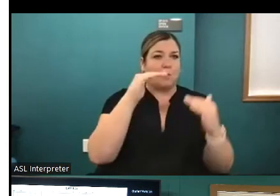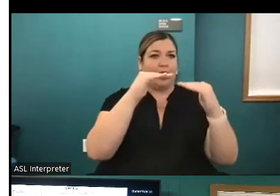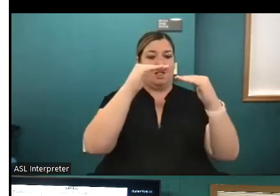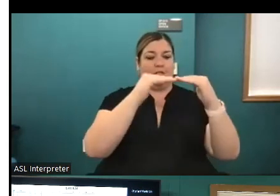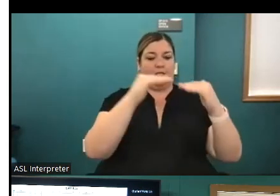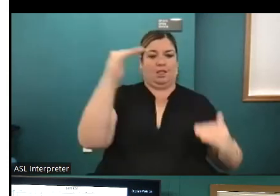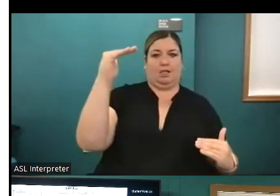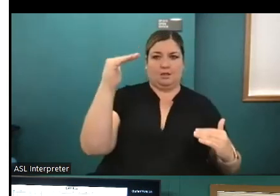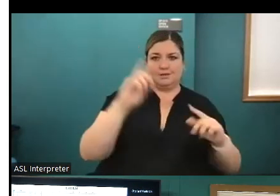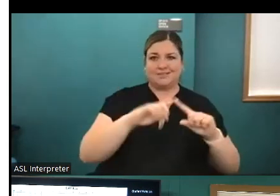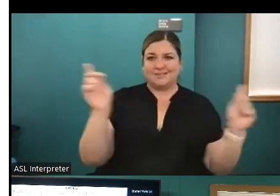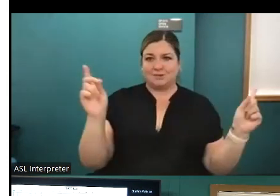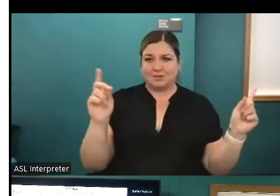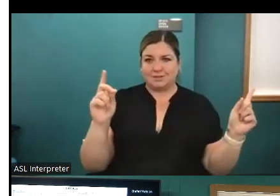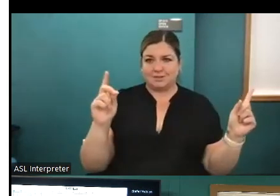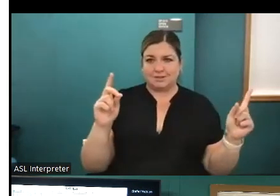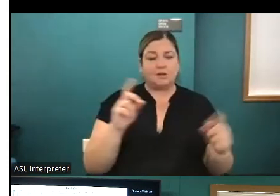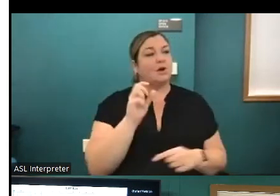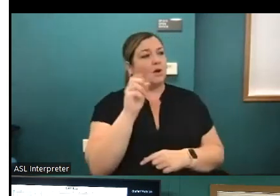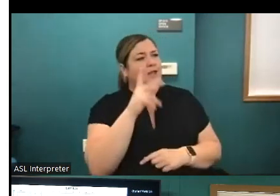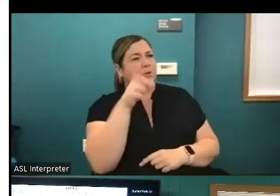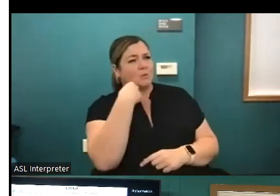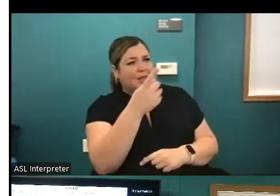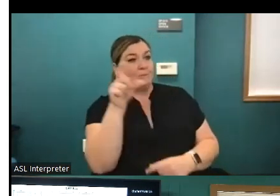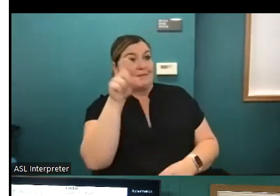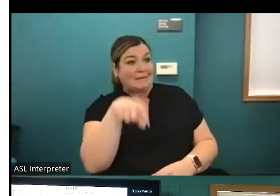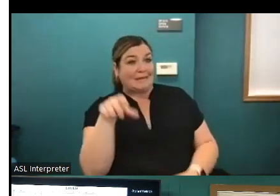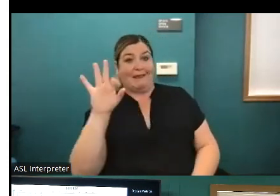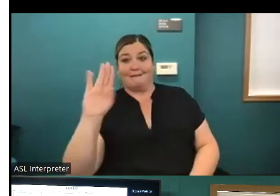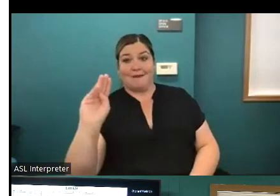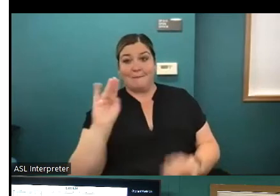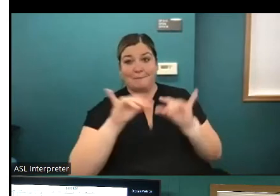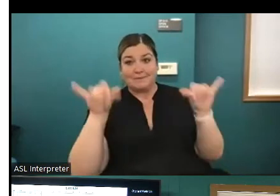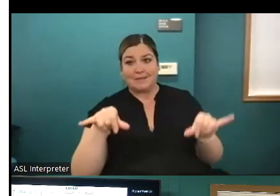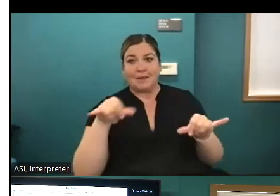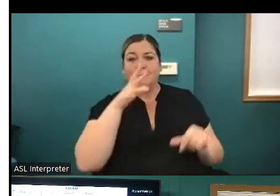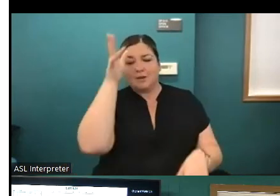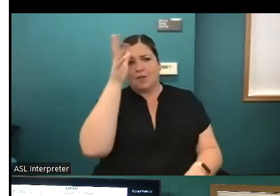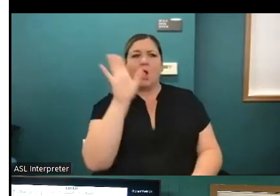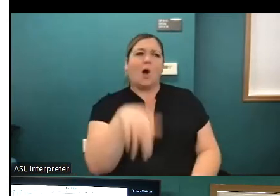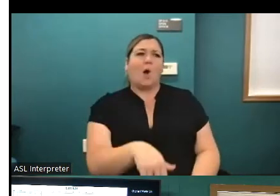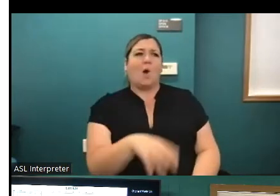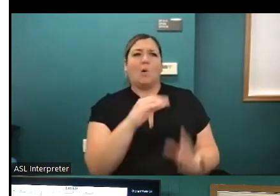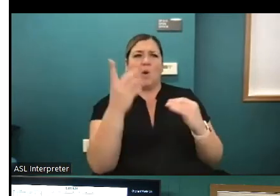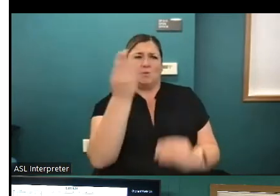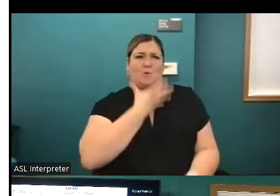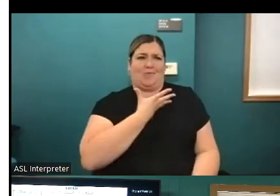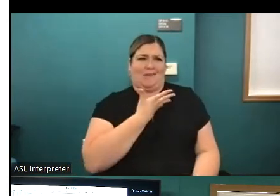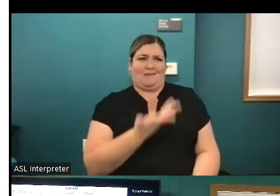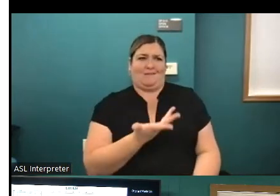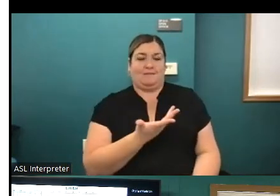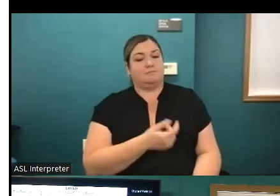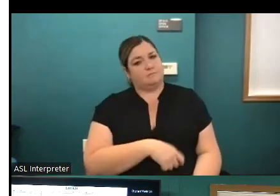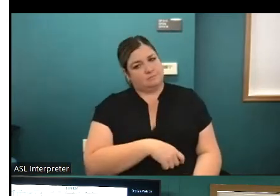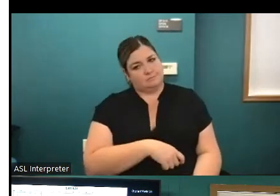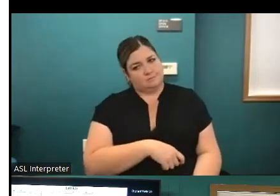signals. Yeah. And so when you're telling them they are gonna need an FM, because it's funny when parents go, nobody told me that, and I'm like, yes,